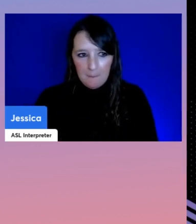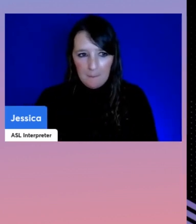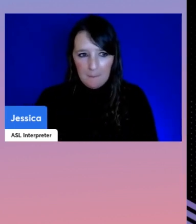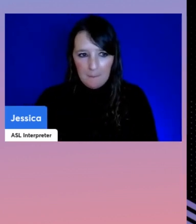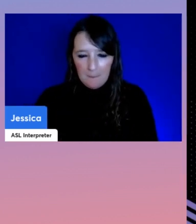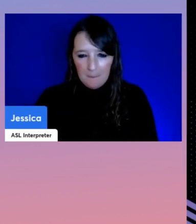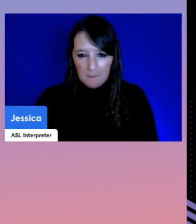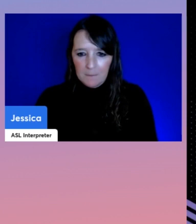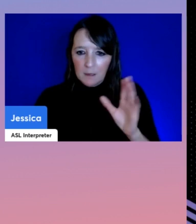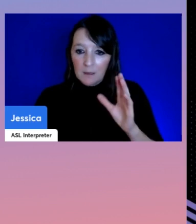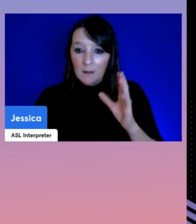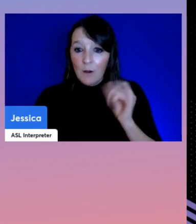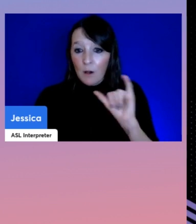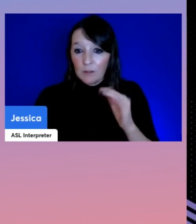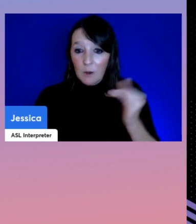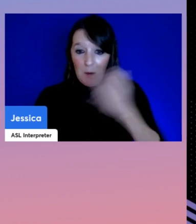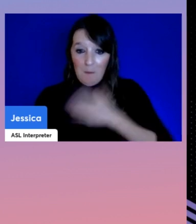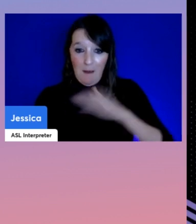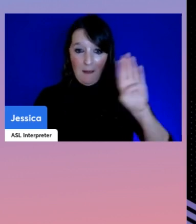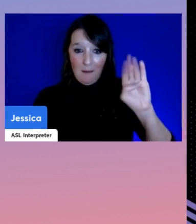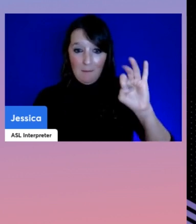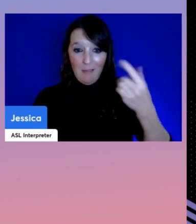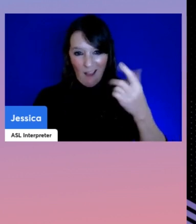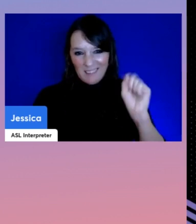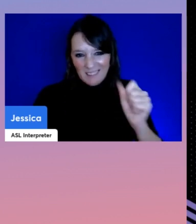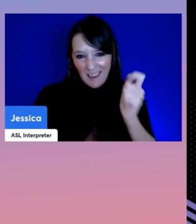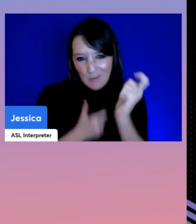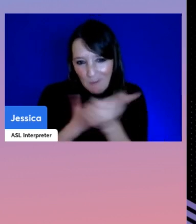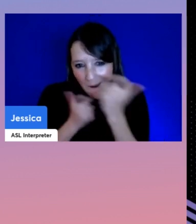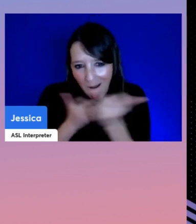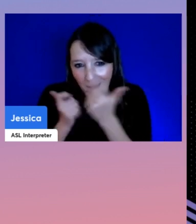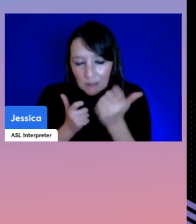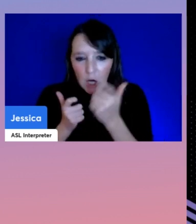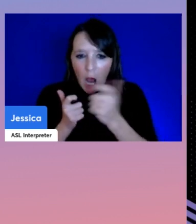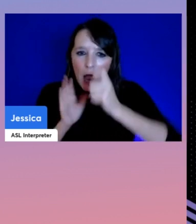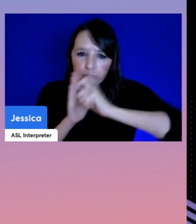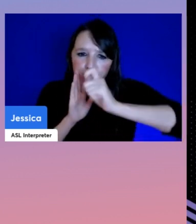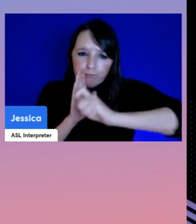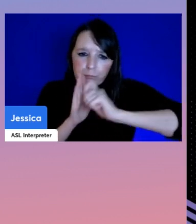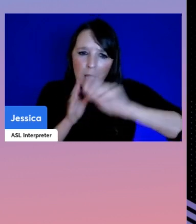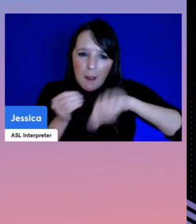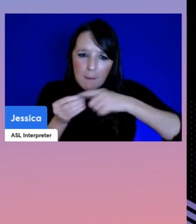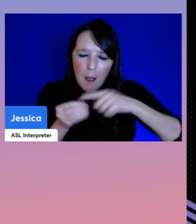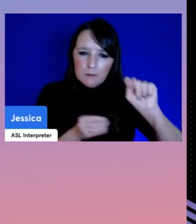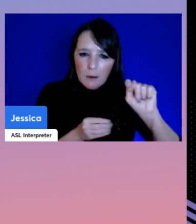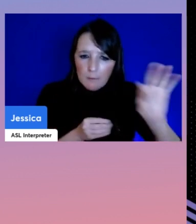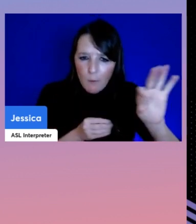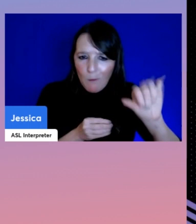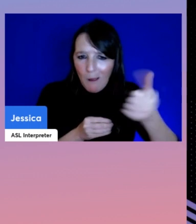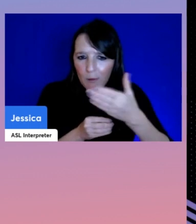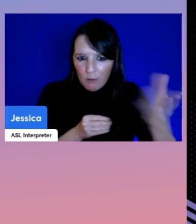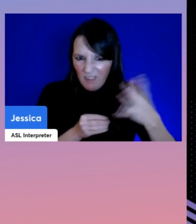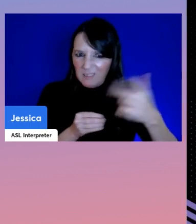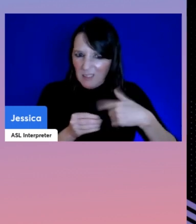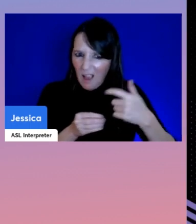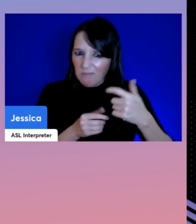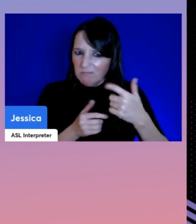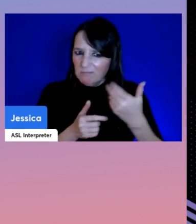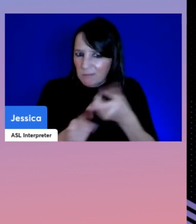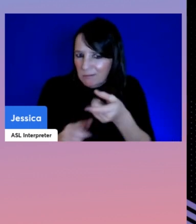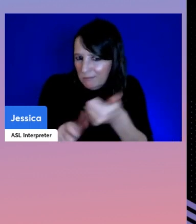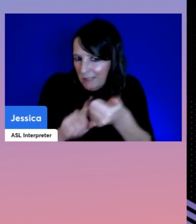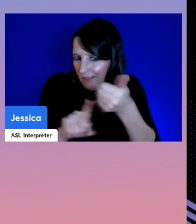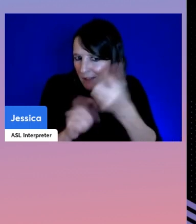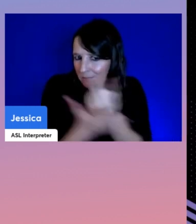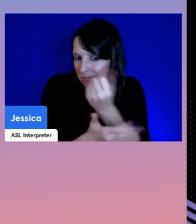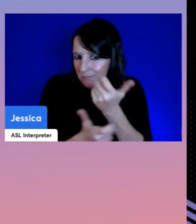You can visit my blog if you like, matthias.engineer. I write about Terraform and other things as well. If you like, you can add